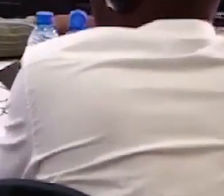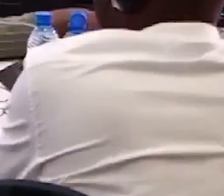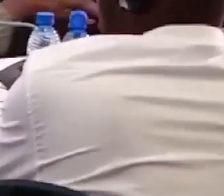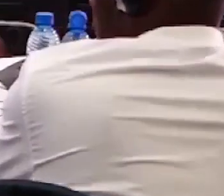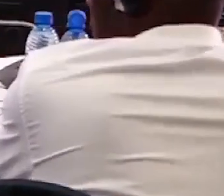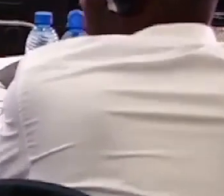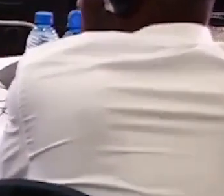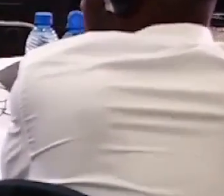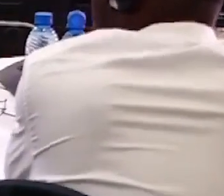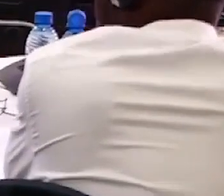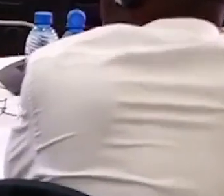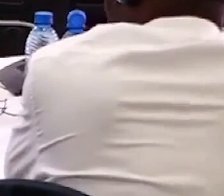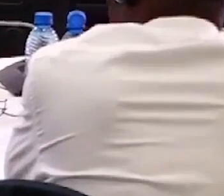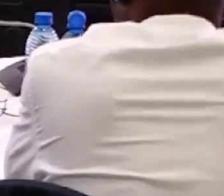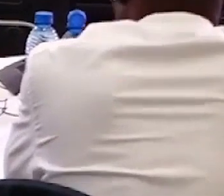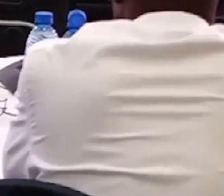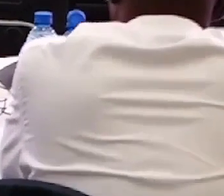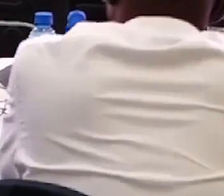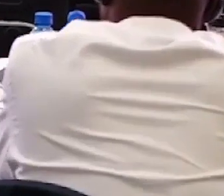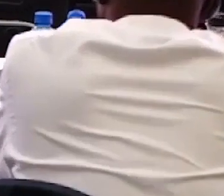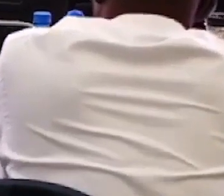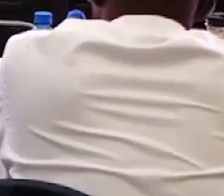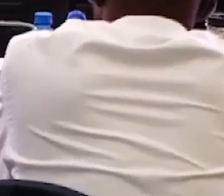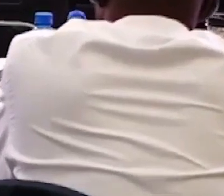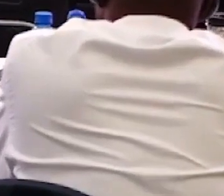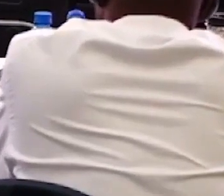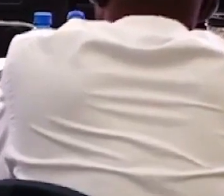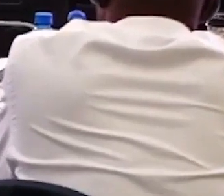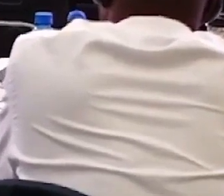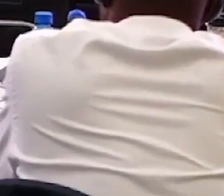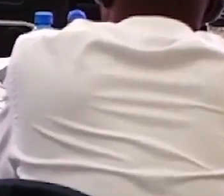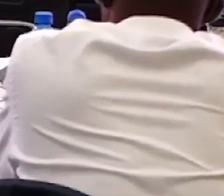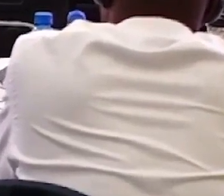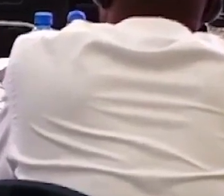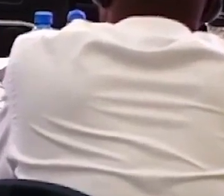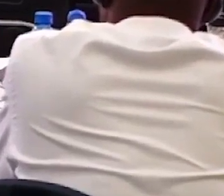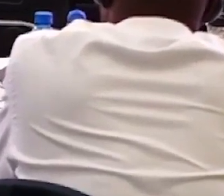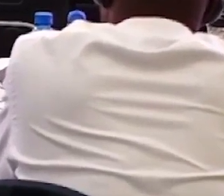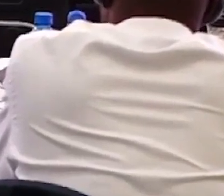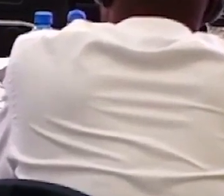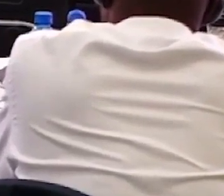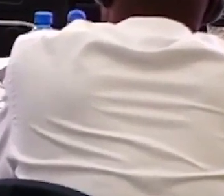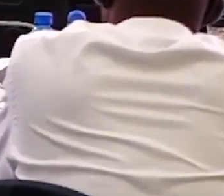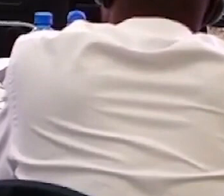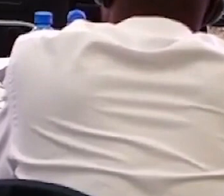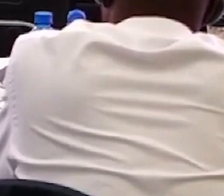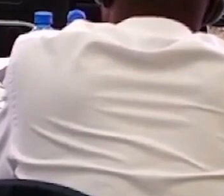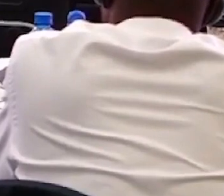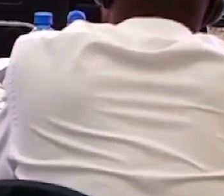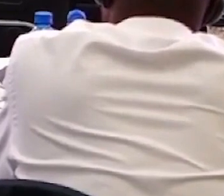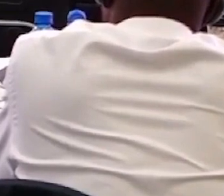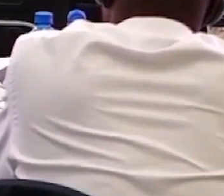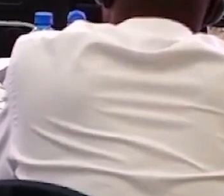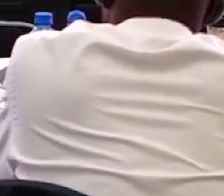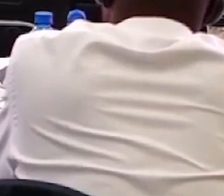floor, based on what we've heard, not necessarily just from this session, but also from the session earlier on this morning. And please feel